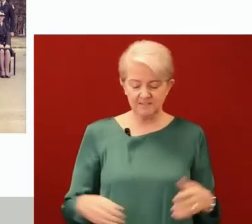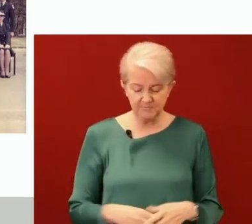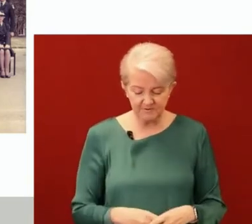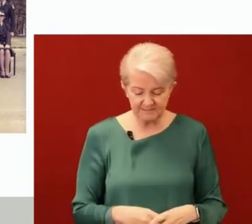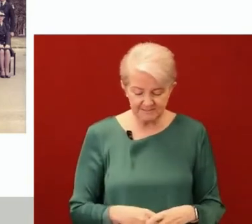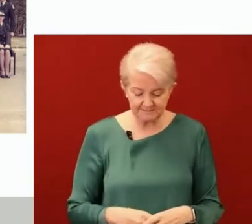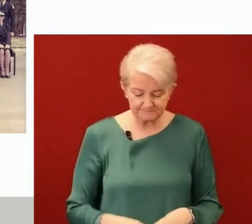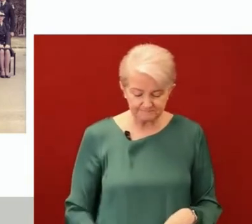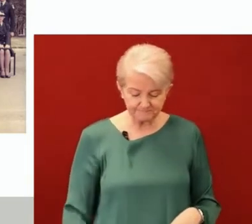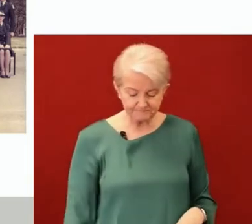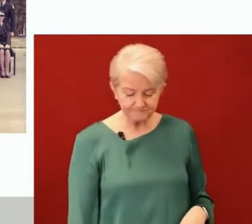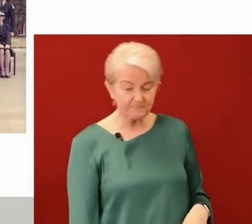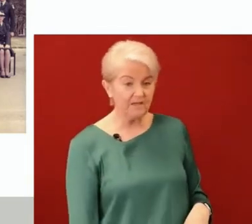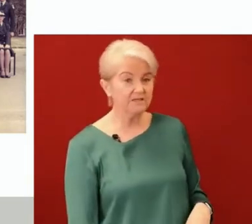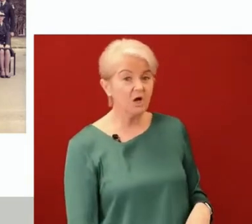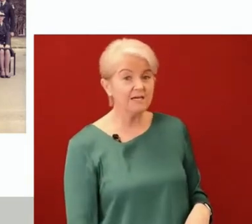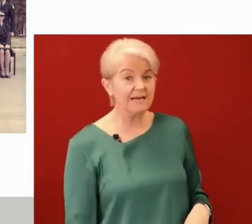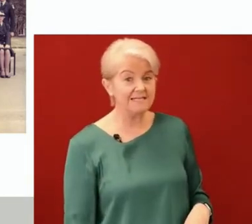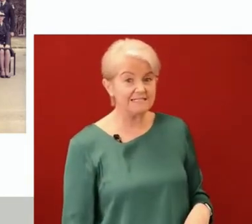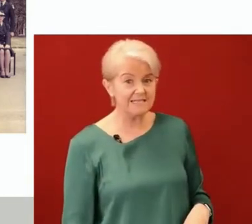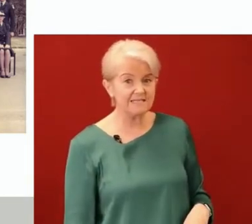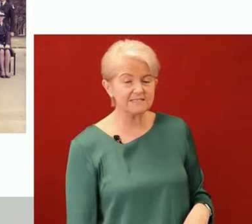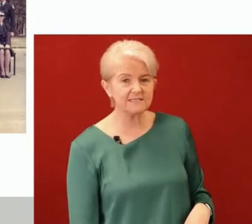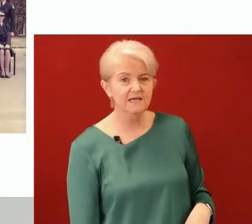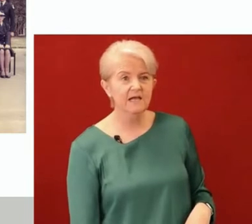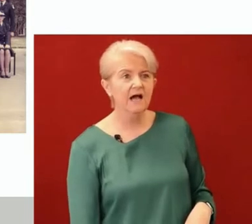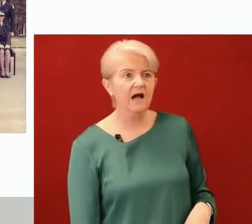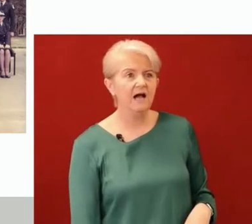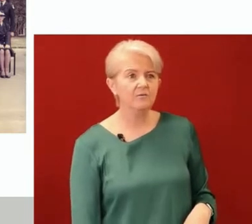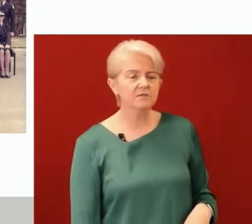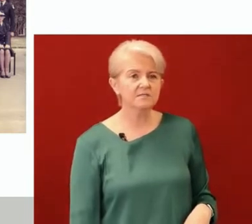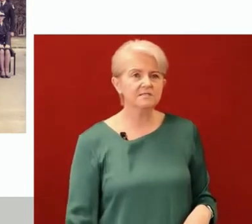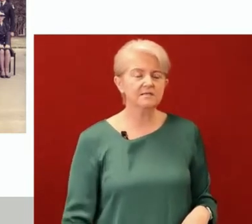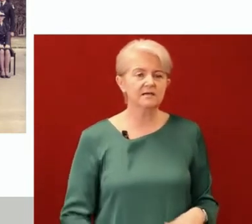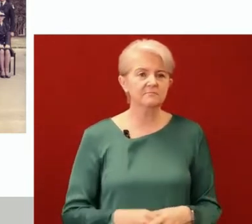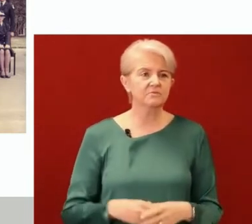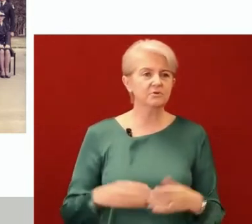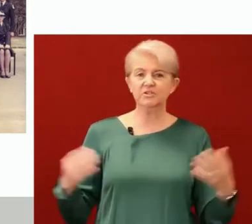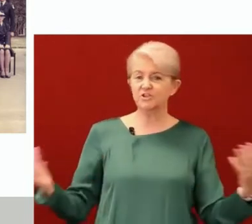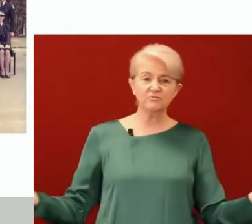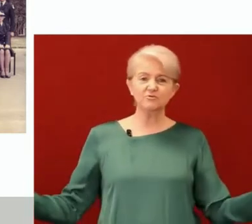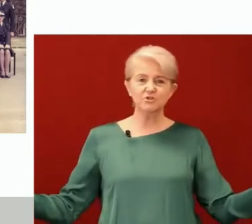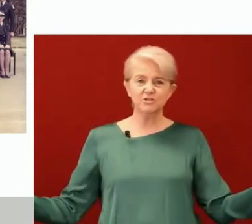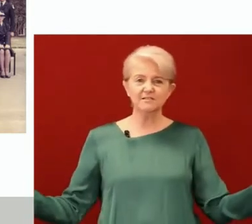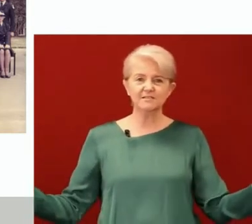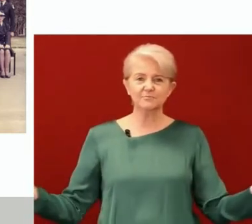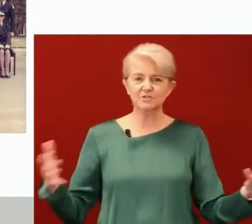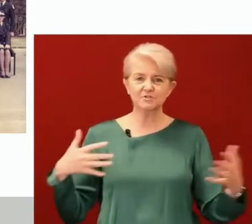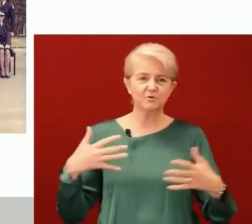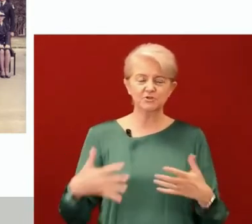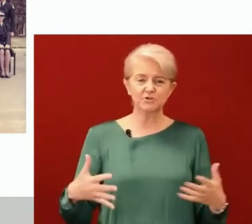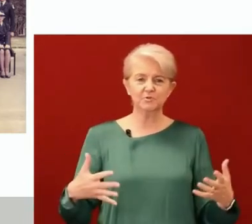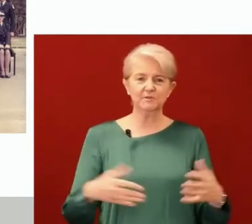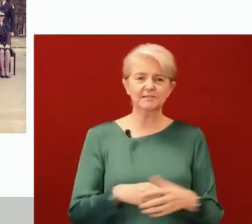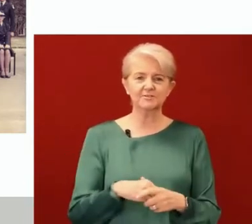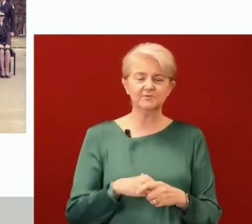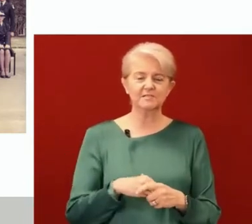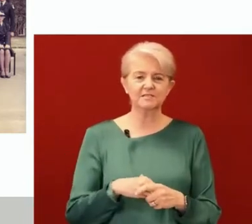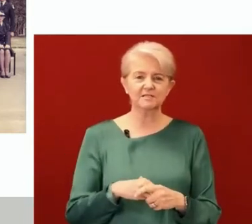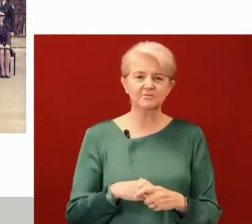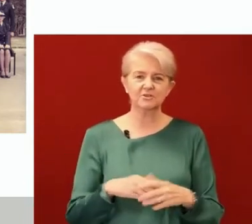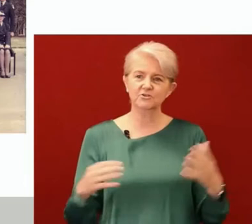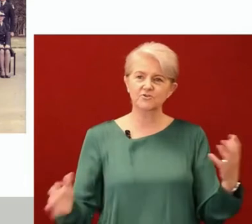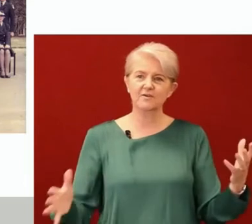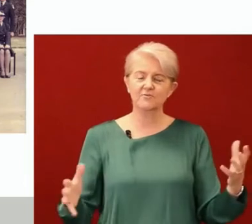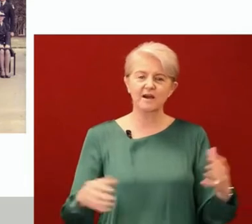some of my experiences. In 1986, I was doing general duties, which is what a junior police